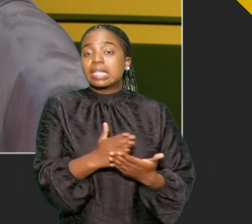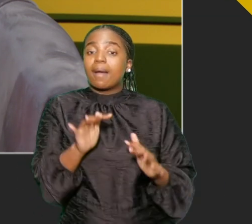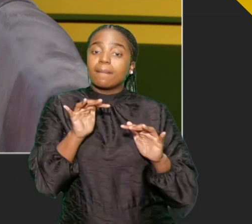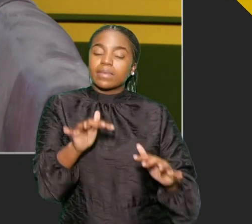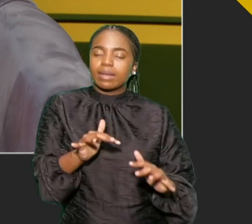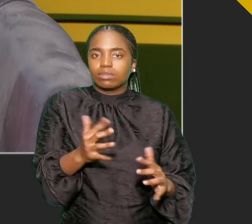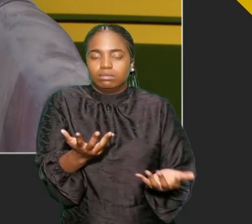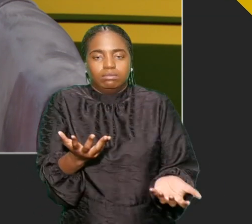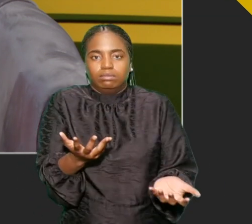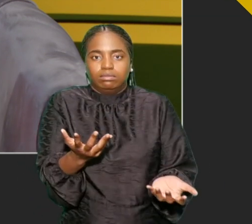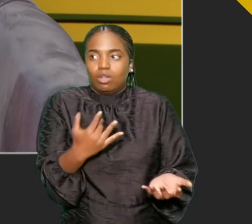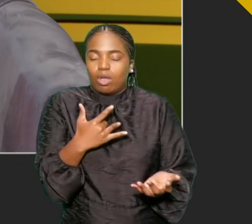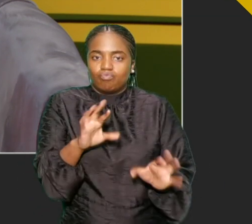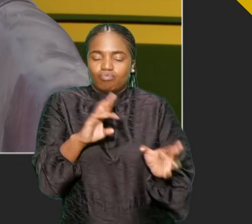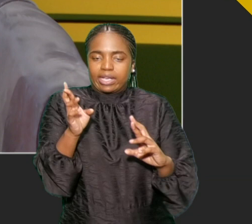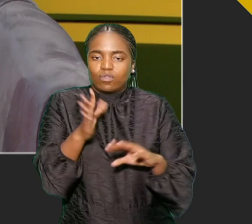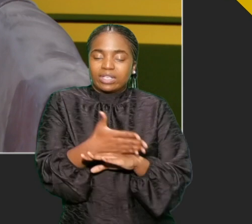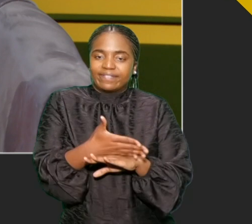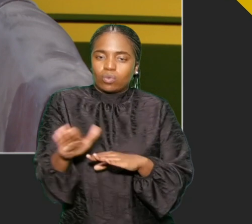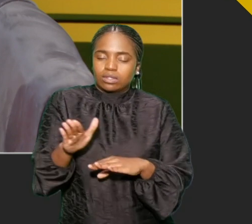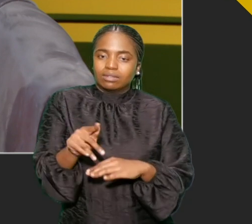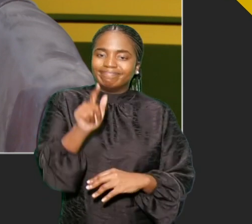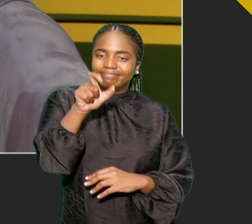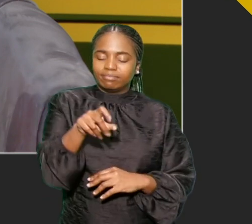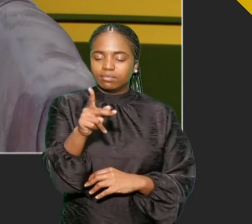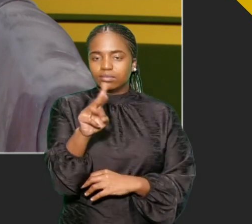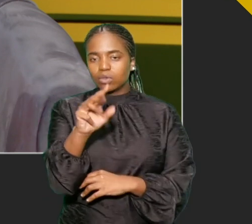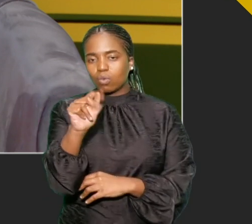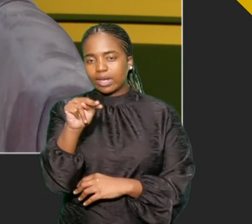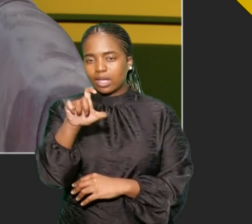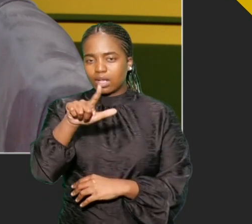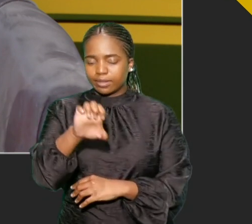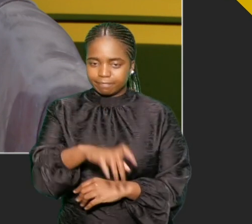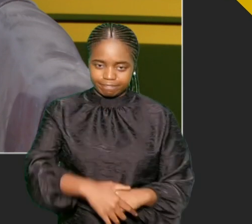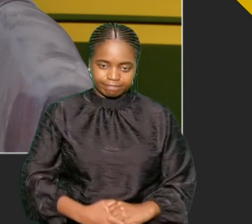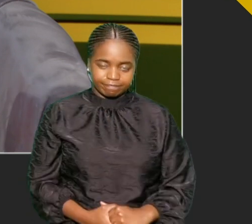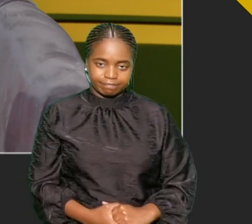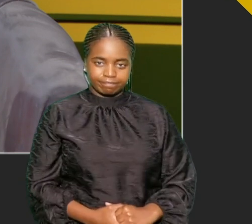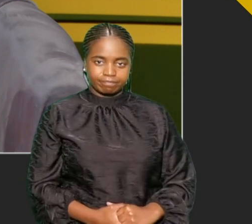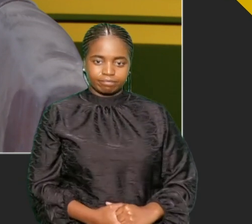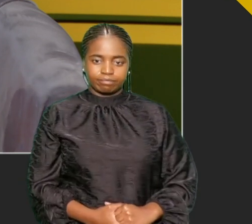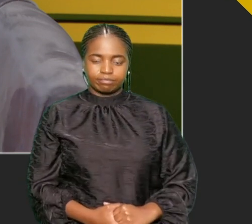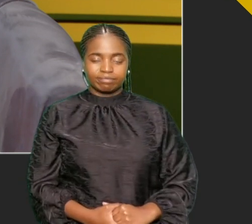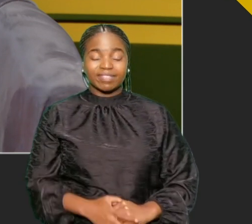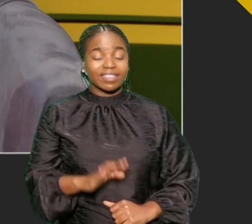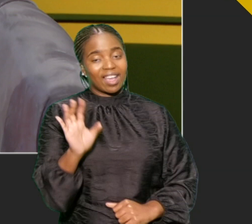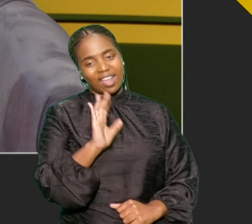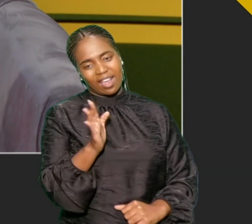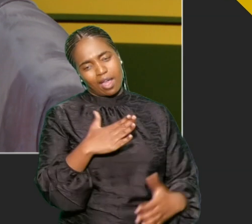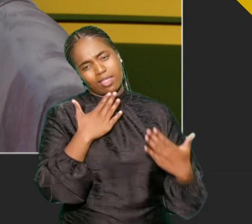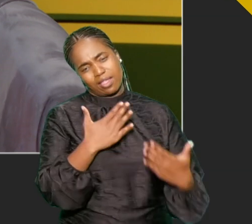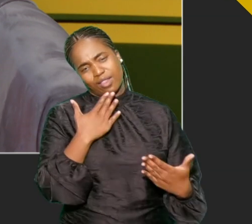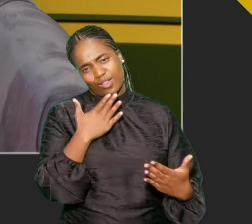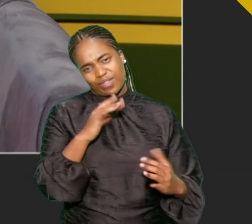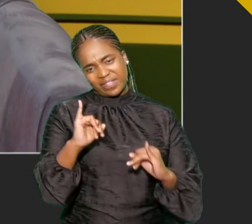are inadequately prepared for it. We're joined on the line by Kwanele. Kwanele, welcome to Daily Thetha. Hi guys, thank you so much for